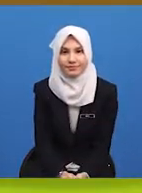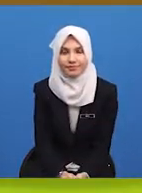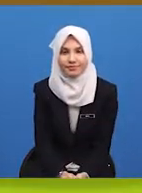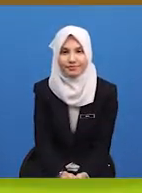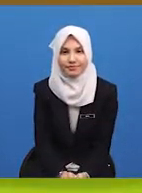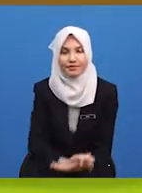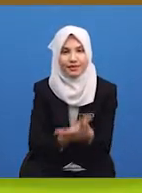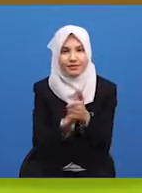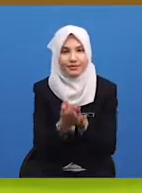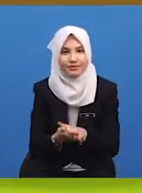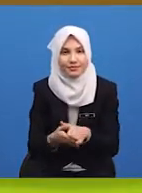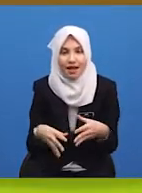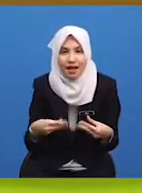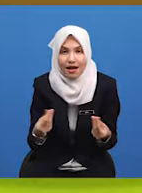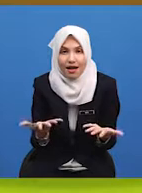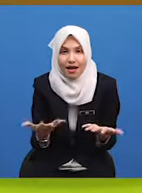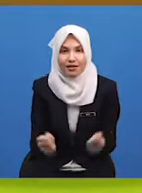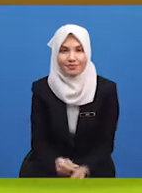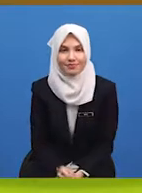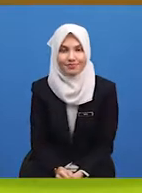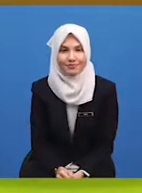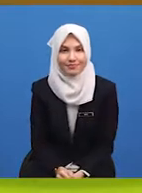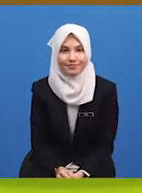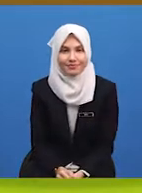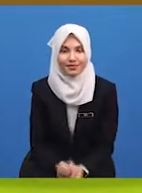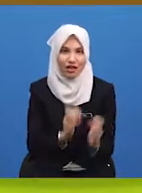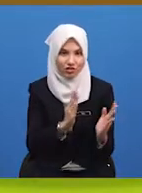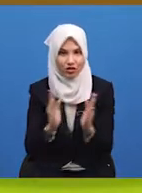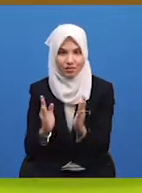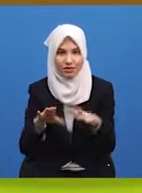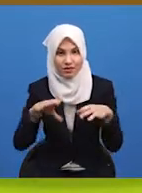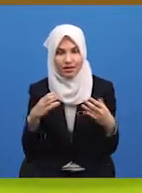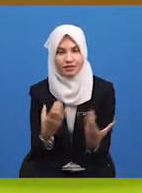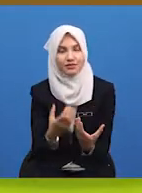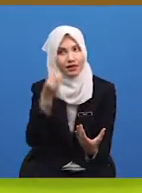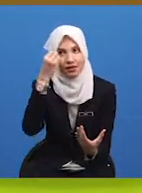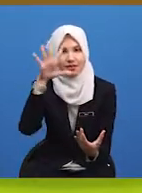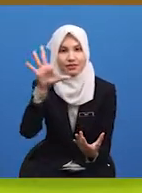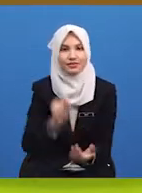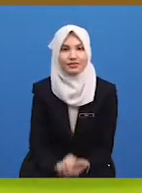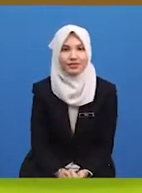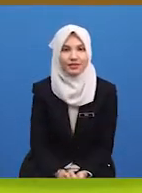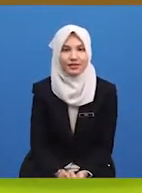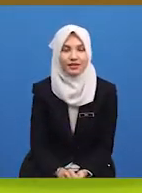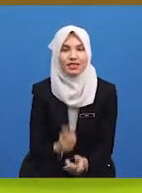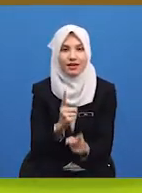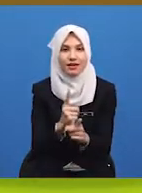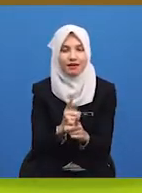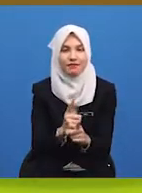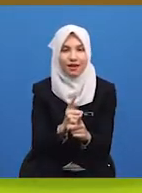So, how was it? Did you manage to classify all the information in the correct